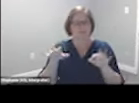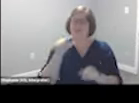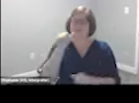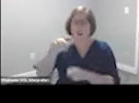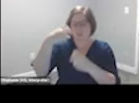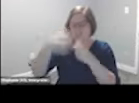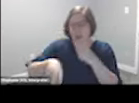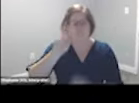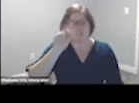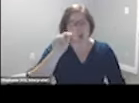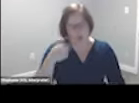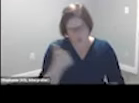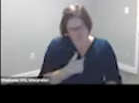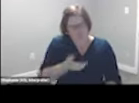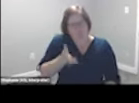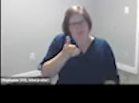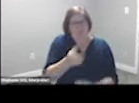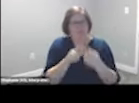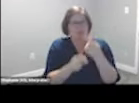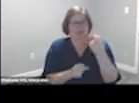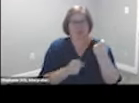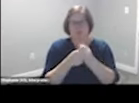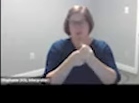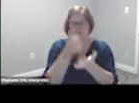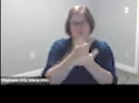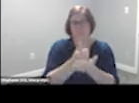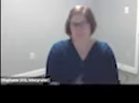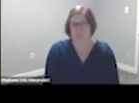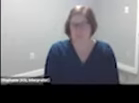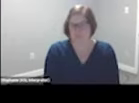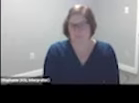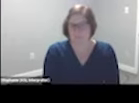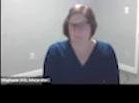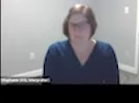that we're there to support people if this is something that they're interested in. So just as